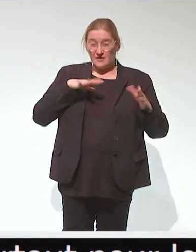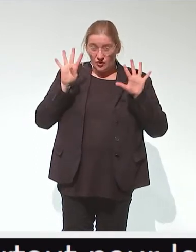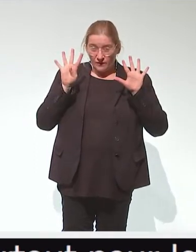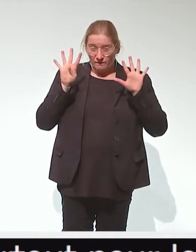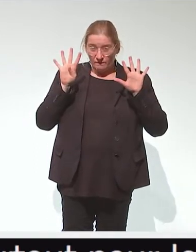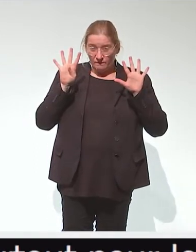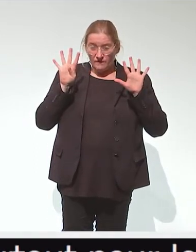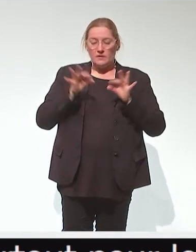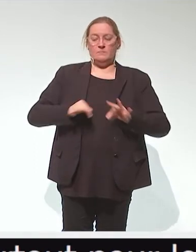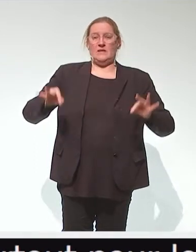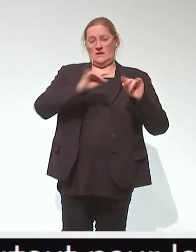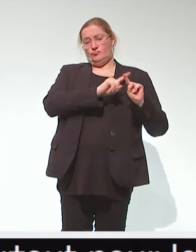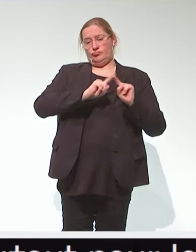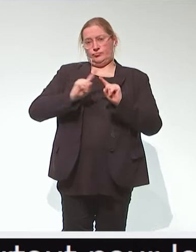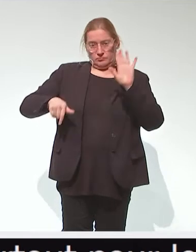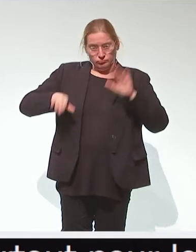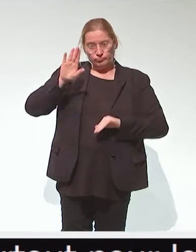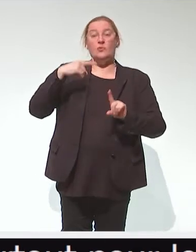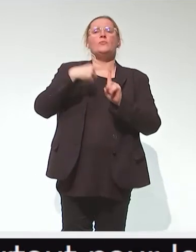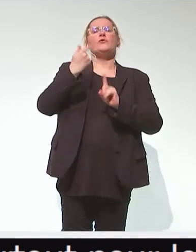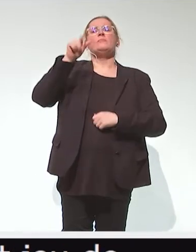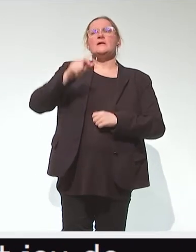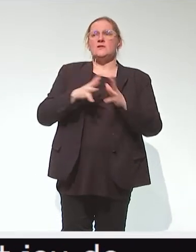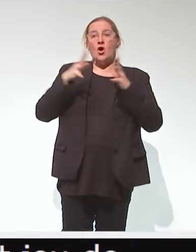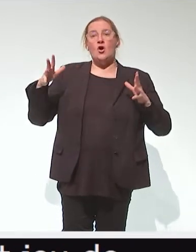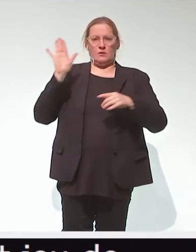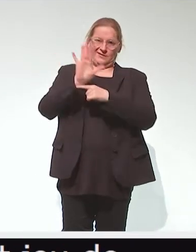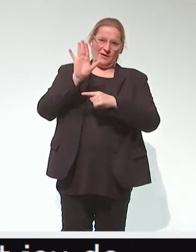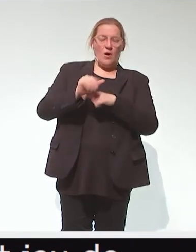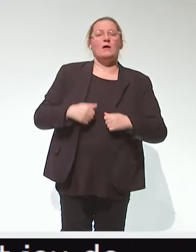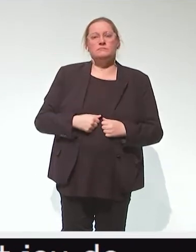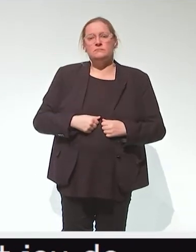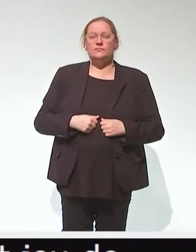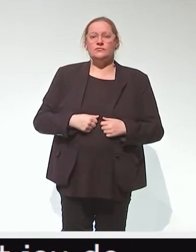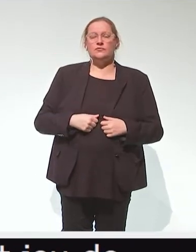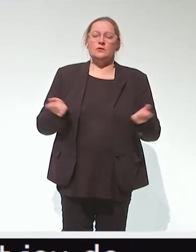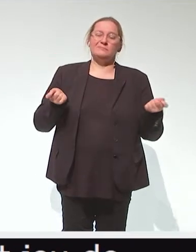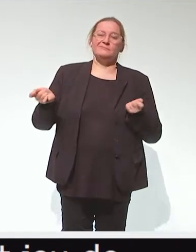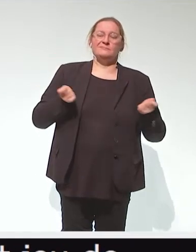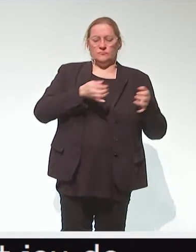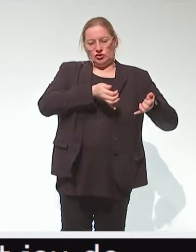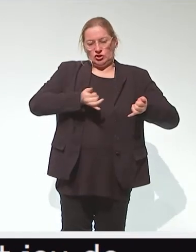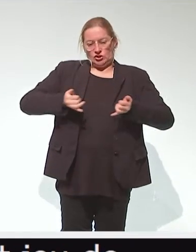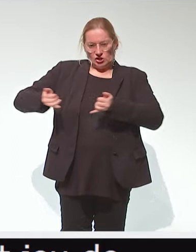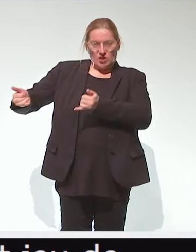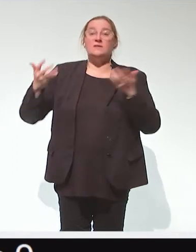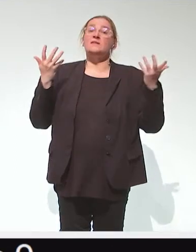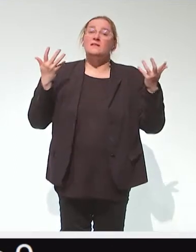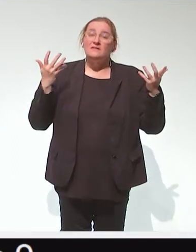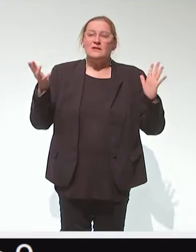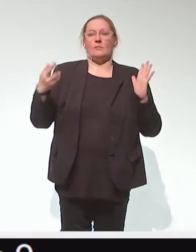don't mind, because for the next session, we have representatives from 9 different countries, plus a